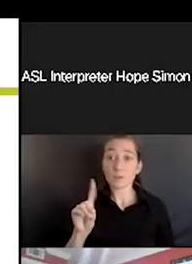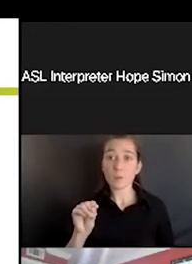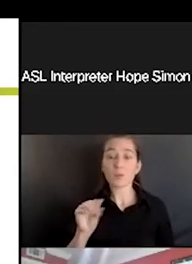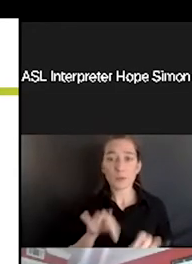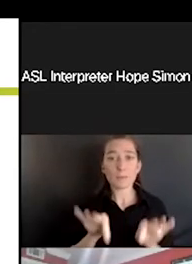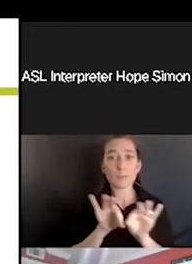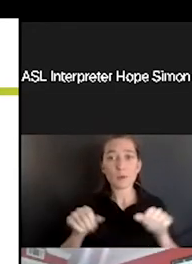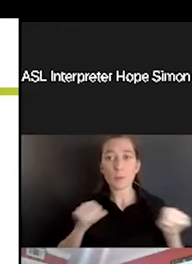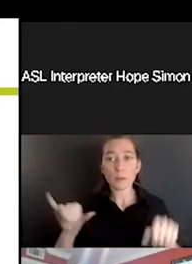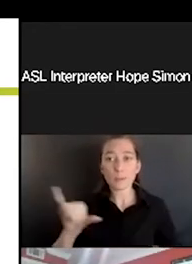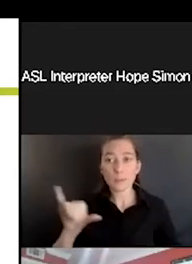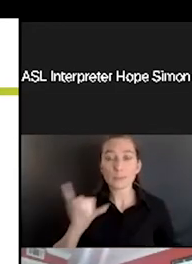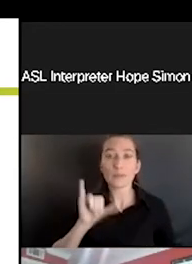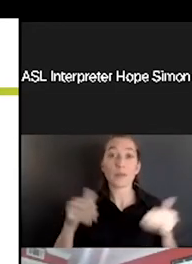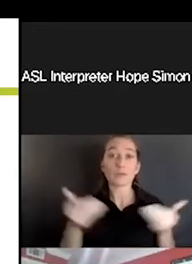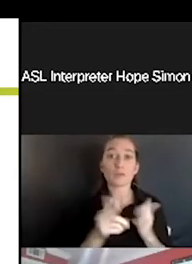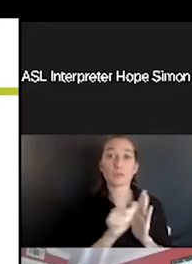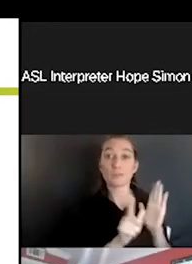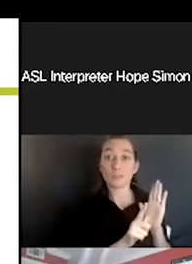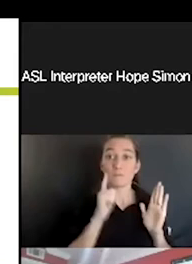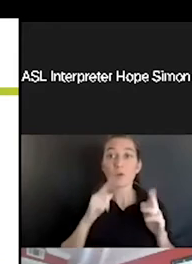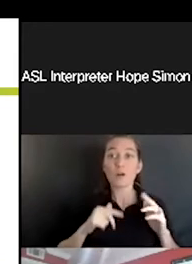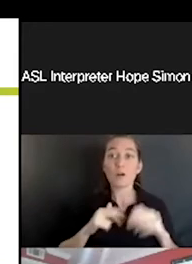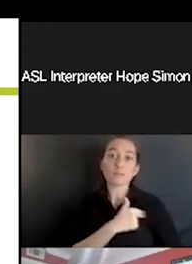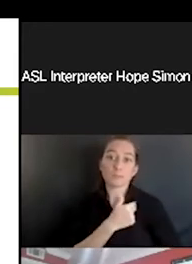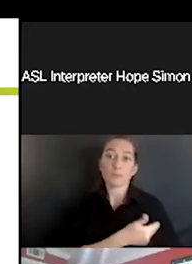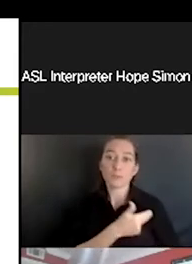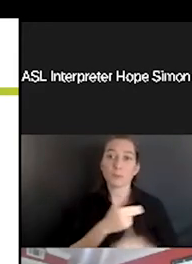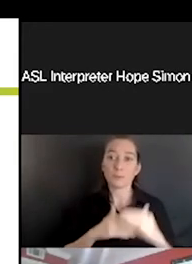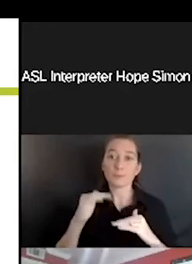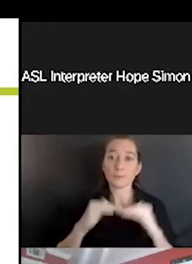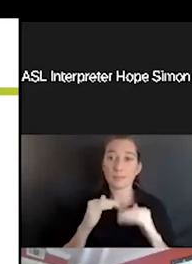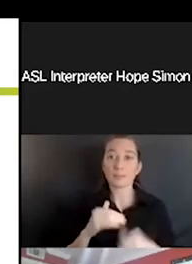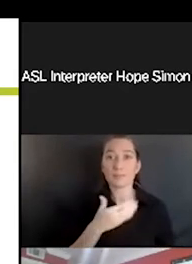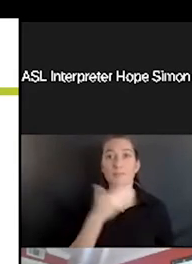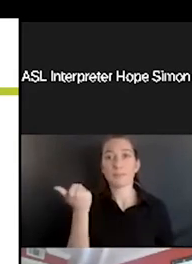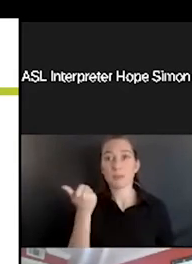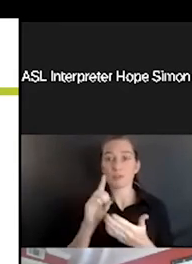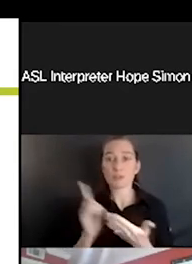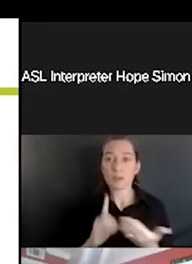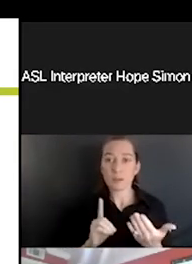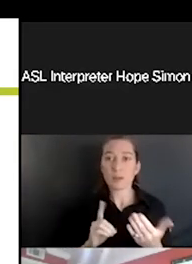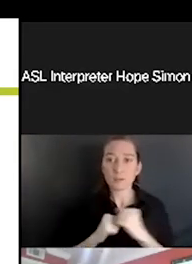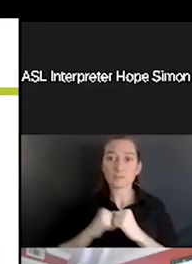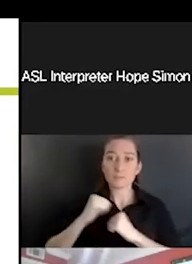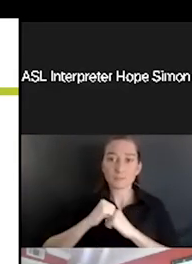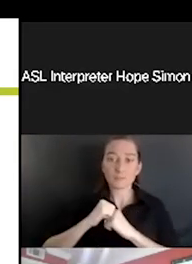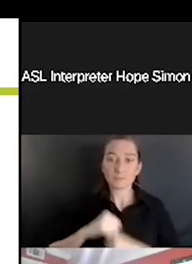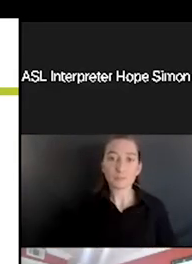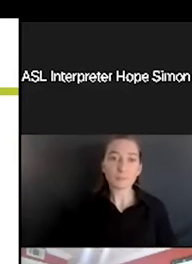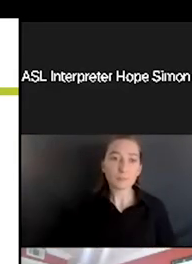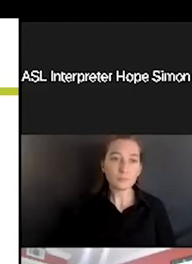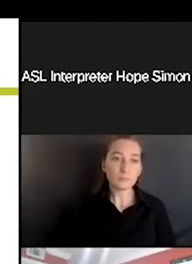design hospitals a lot more stout than what we used to design them. We continue to have earthquakes in,